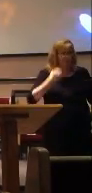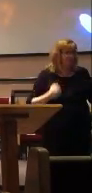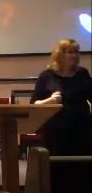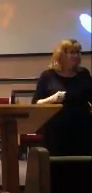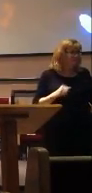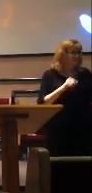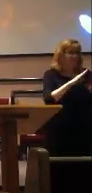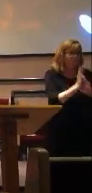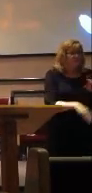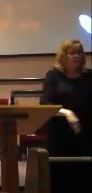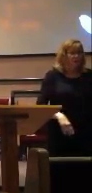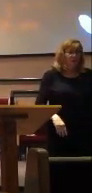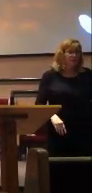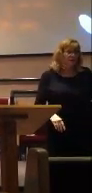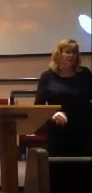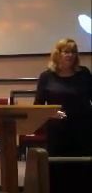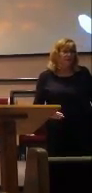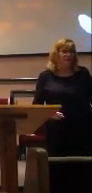Brazil.